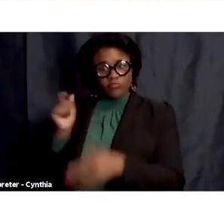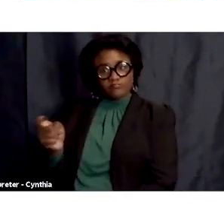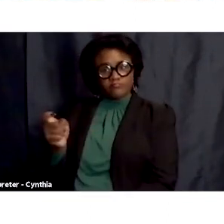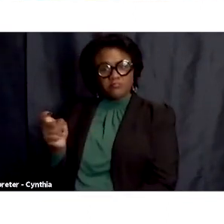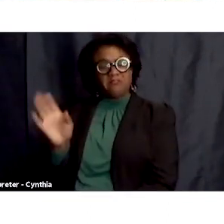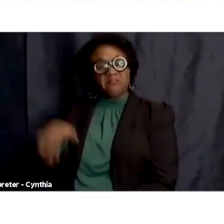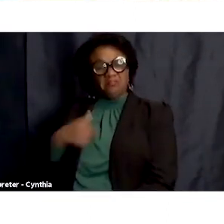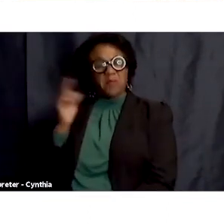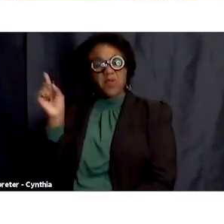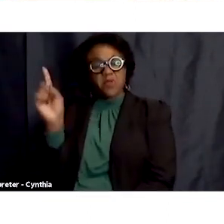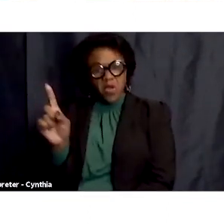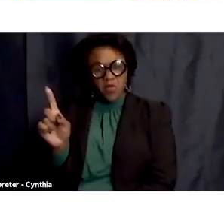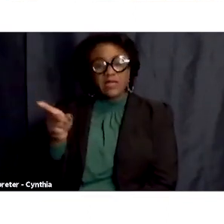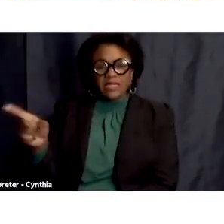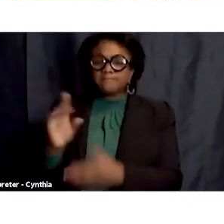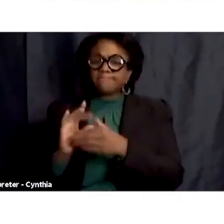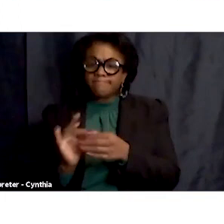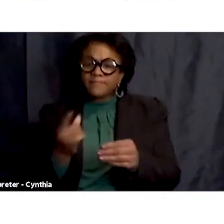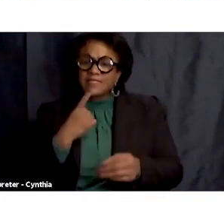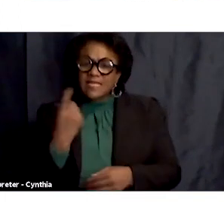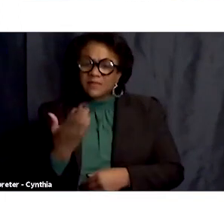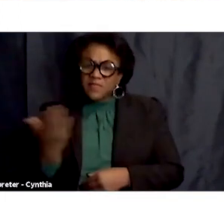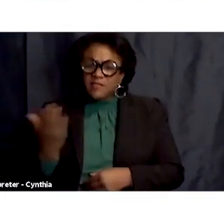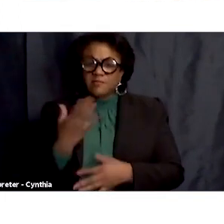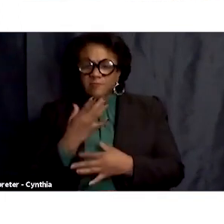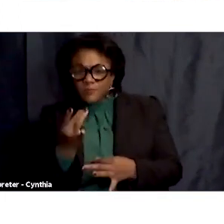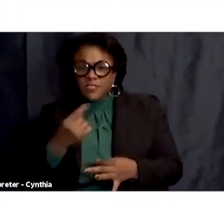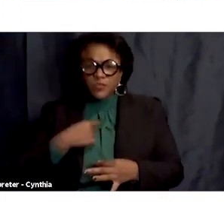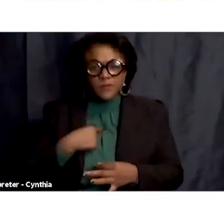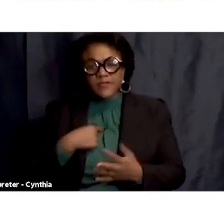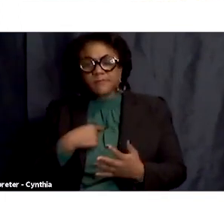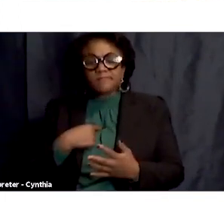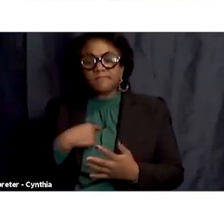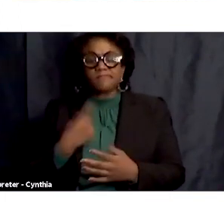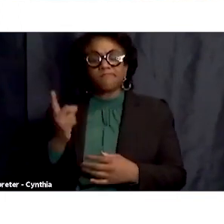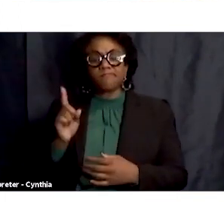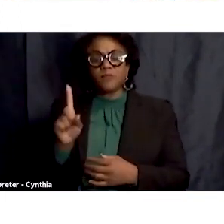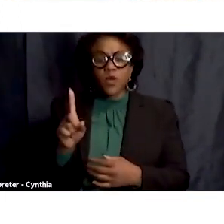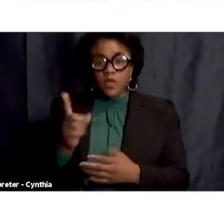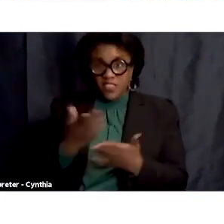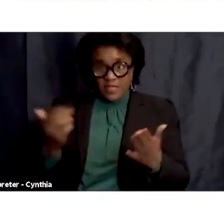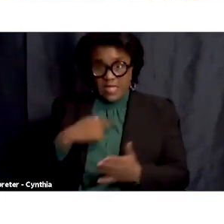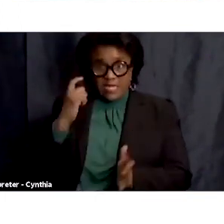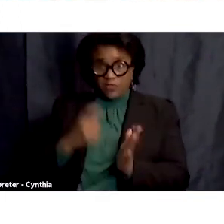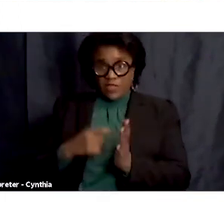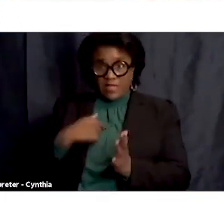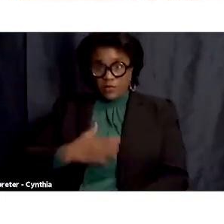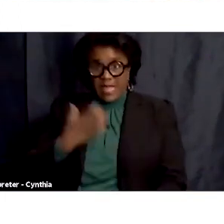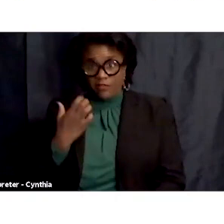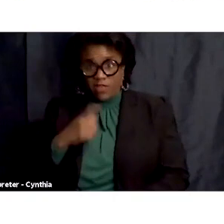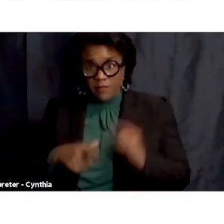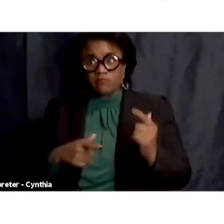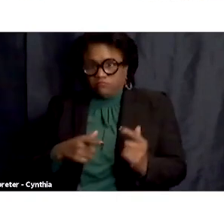me go, because he was starting to say some things that sounded really interesting to me, things that I didn't realize I was angry about, but I